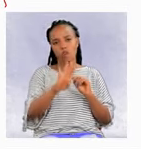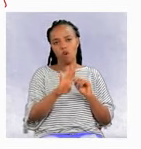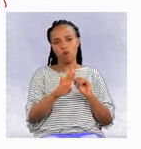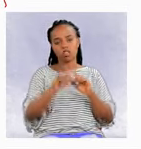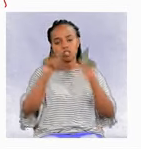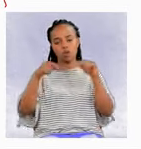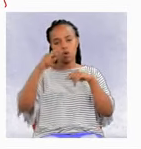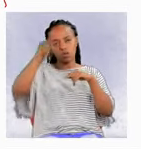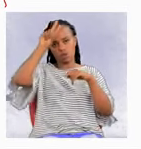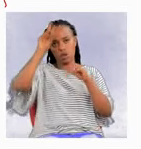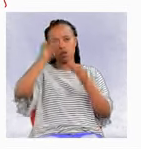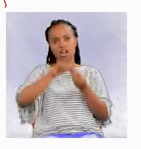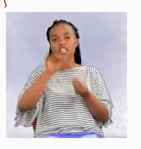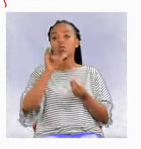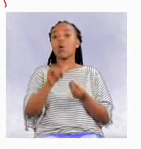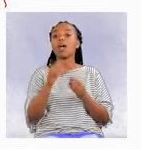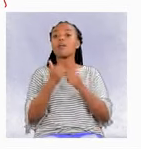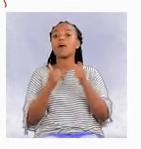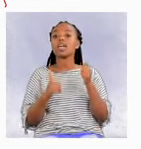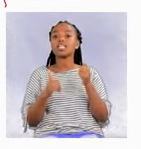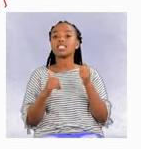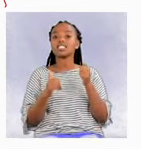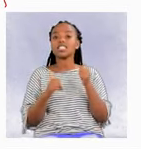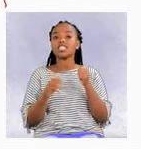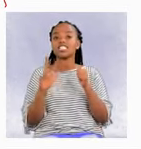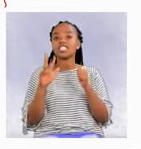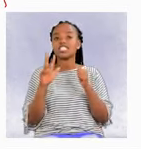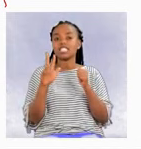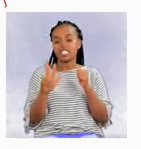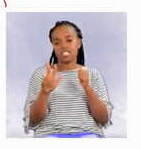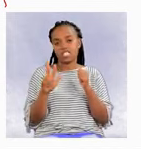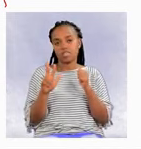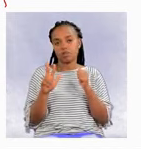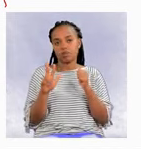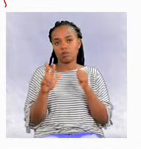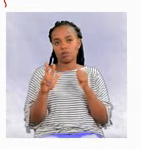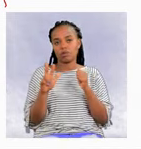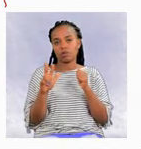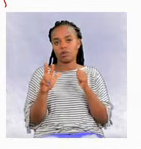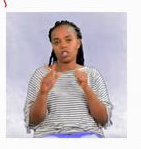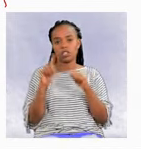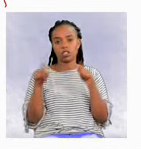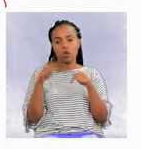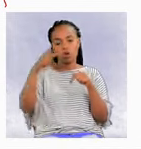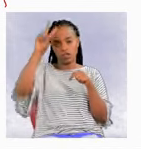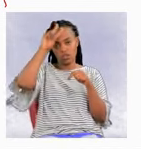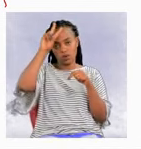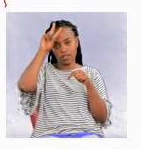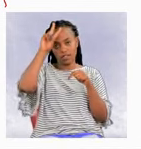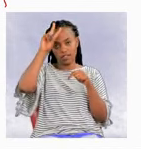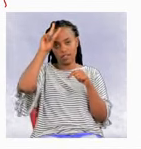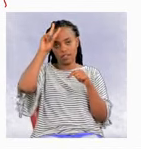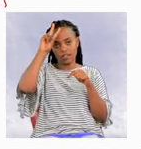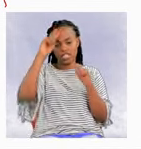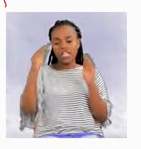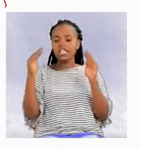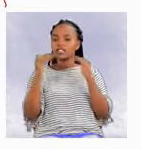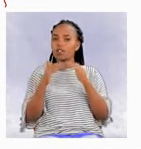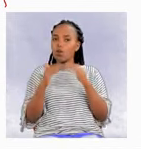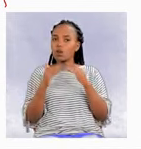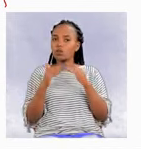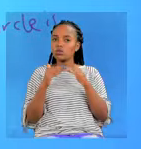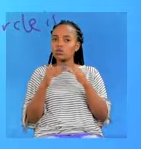plus y minus 3, the whole squared is equal